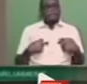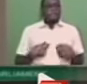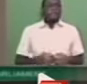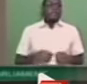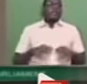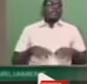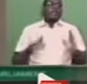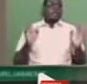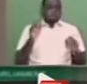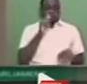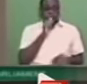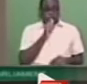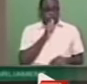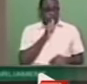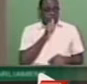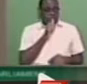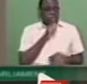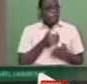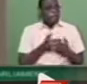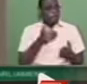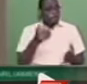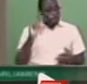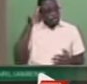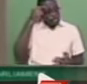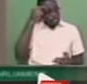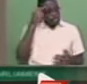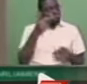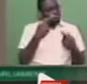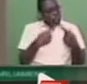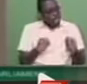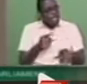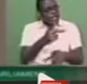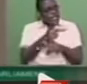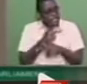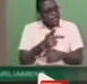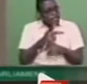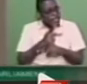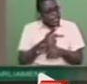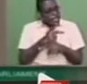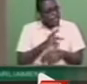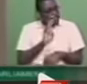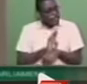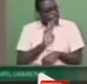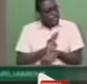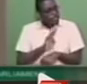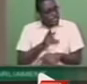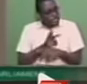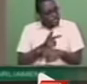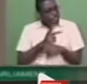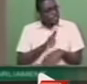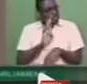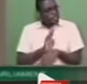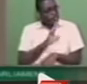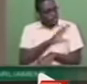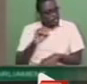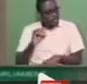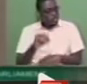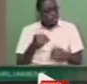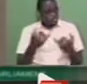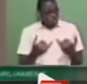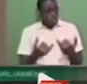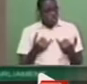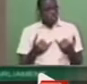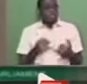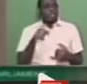of privatization of the port of Port of Spain. The other model is where the government still retains some